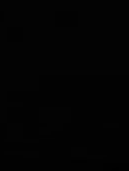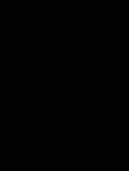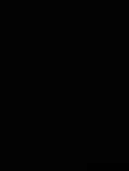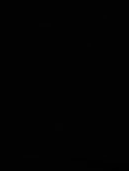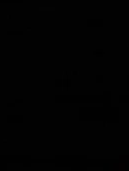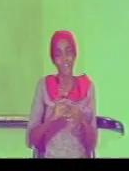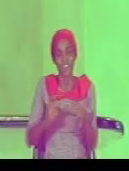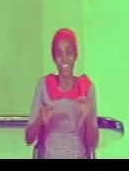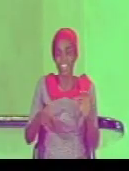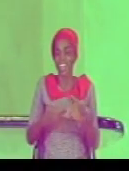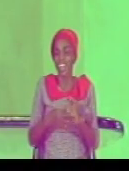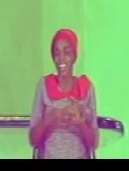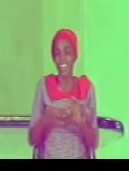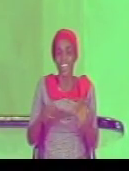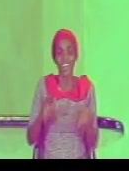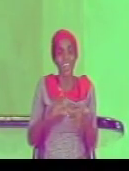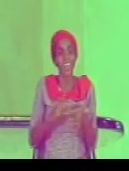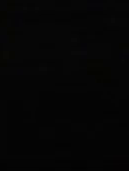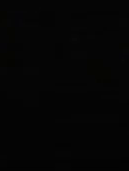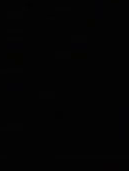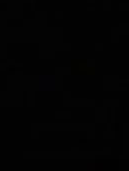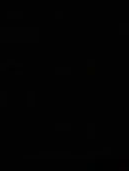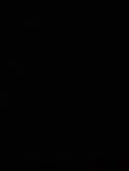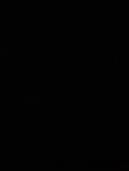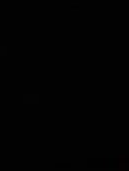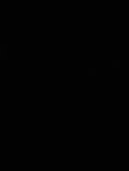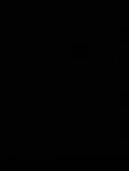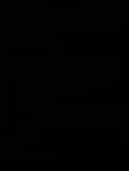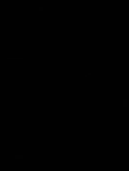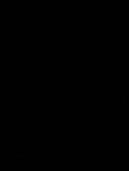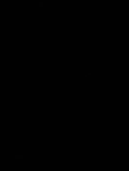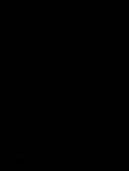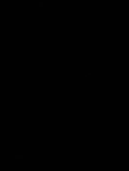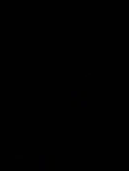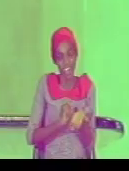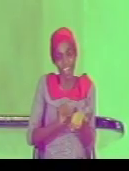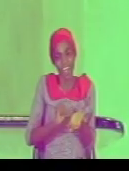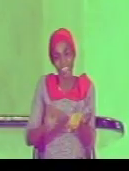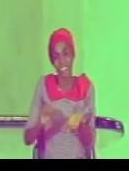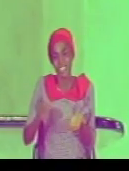God. Oh, my story, my story.